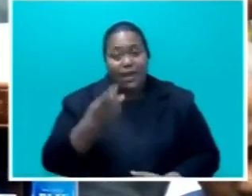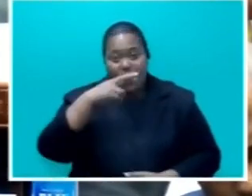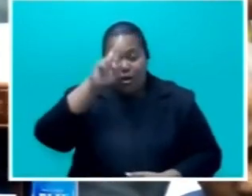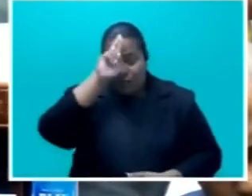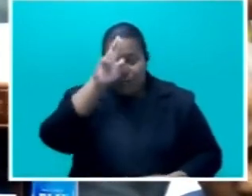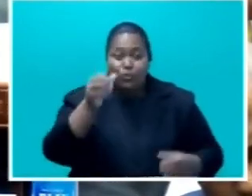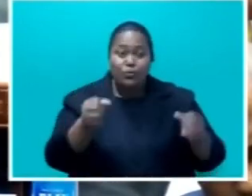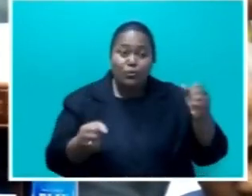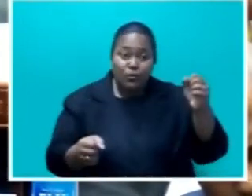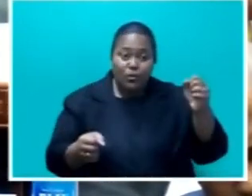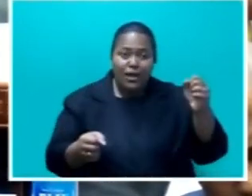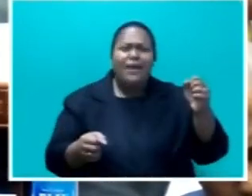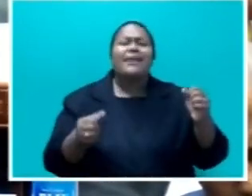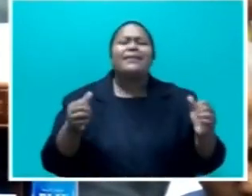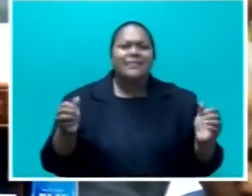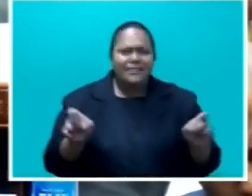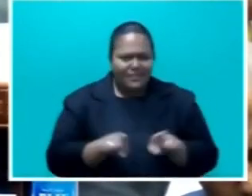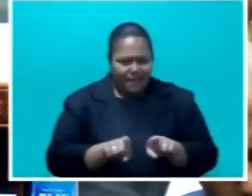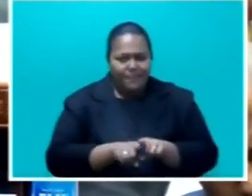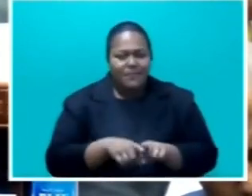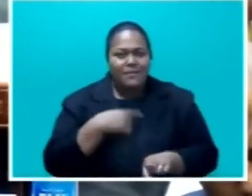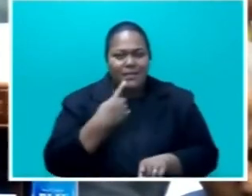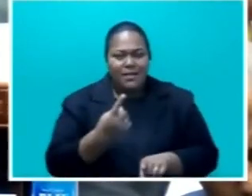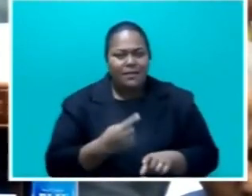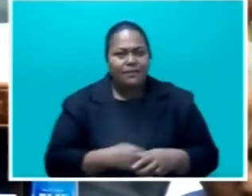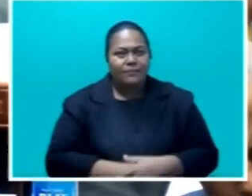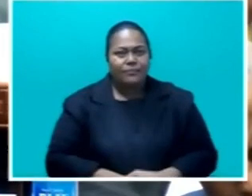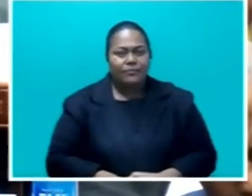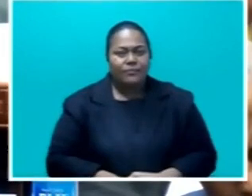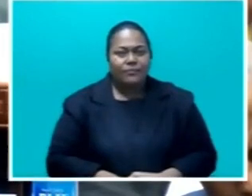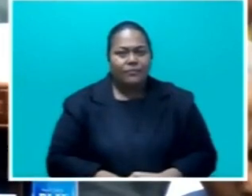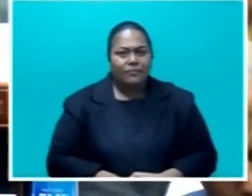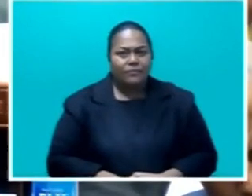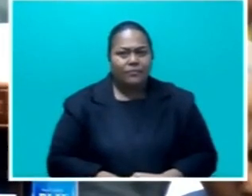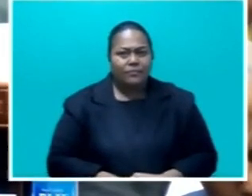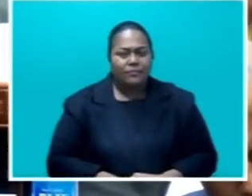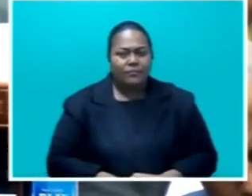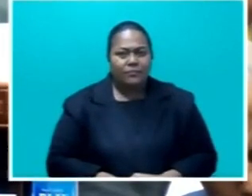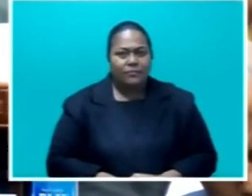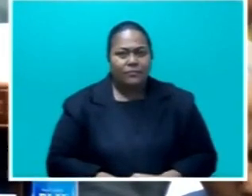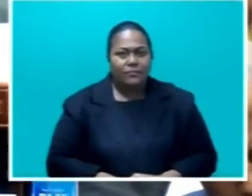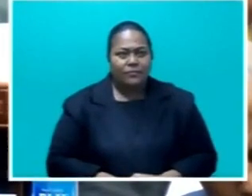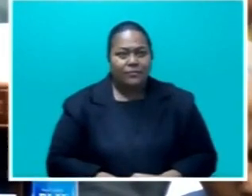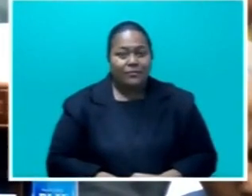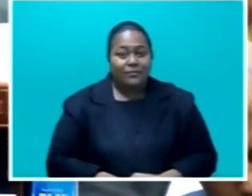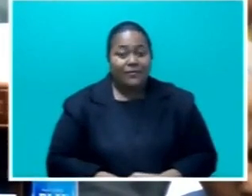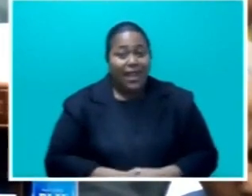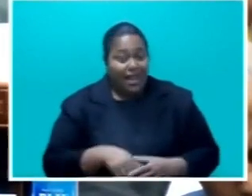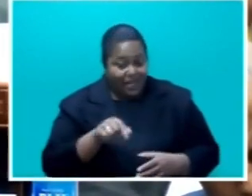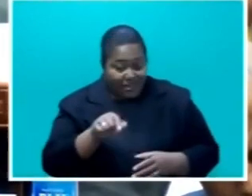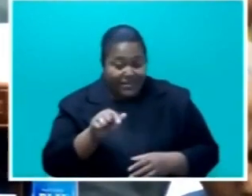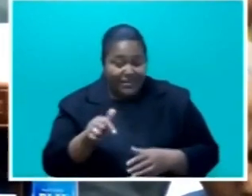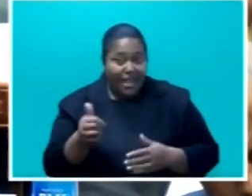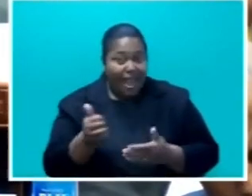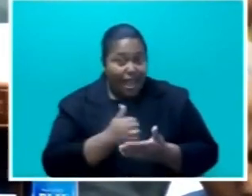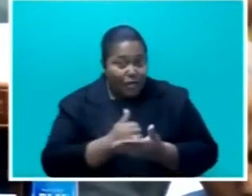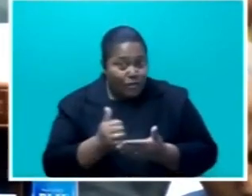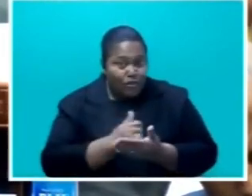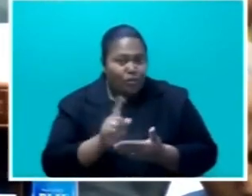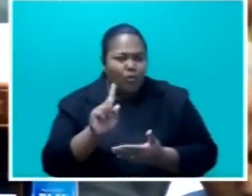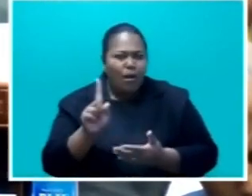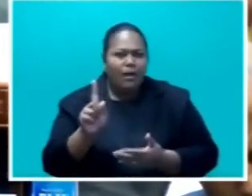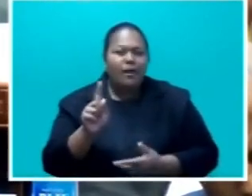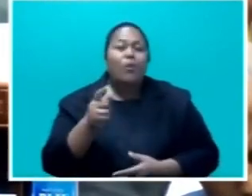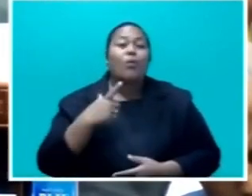and I quote, and this is what he said, Mr. Speaker: "These are acts of trust unmatched in